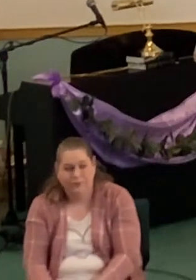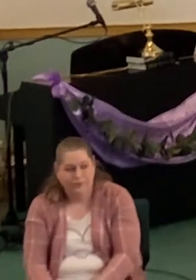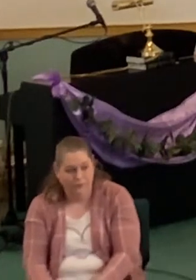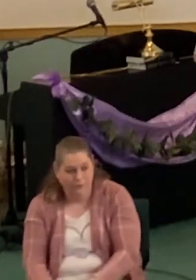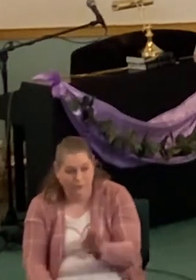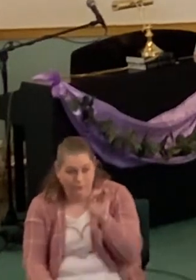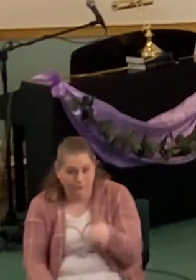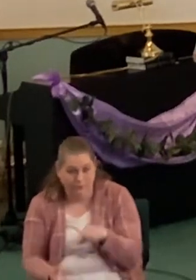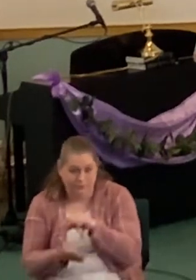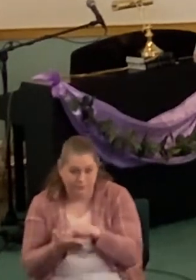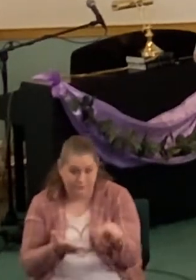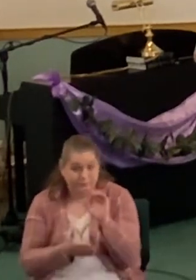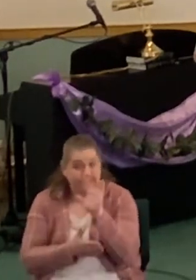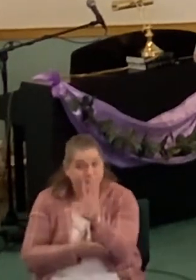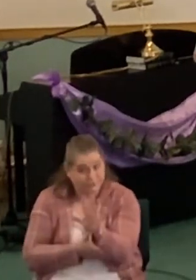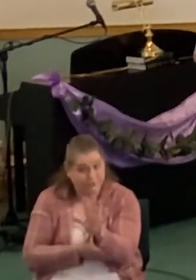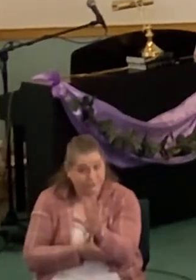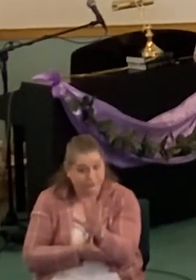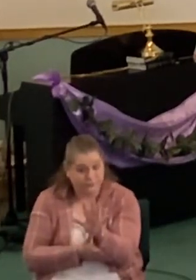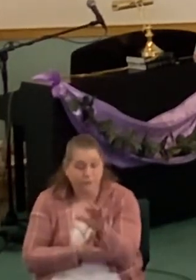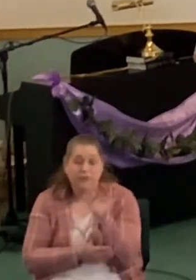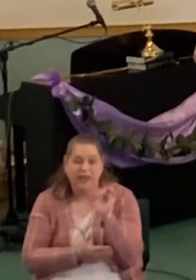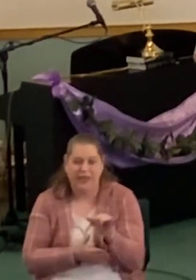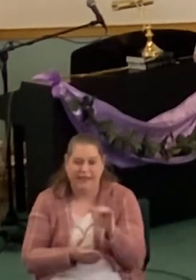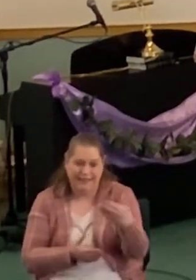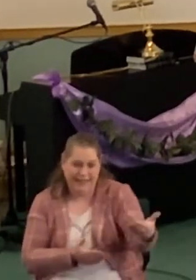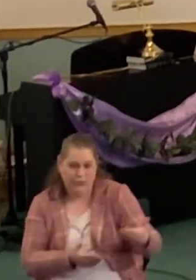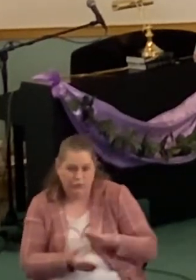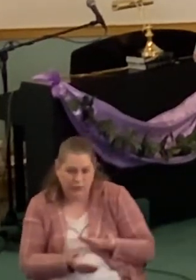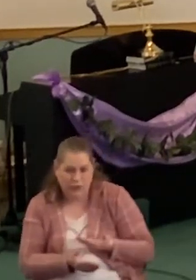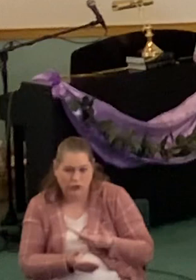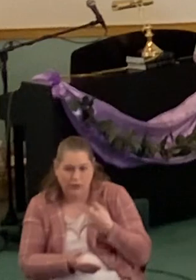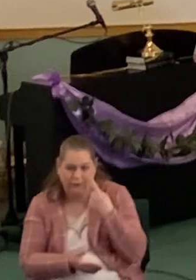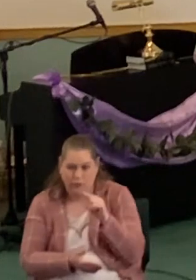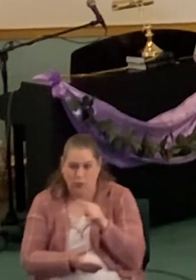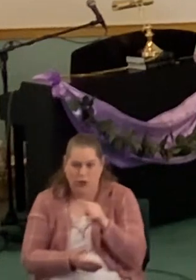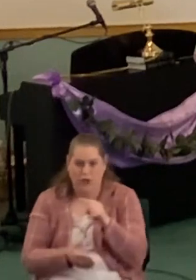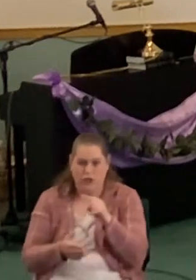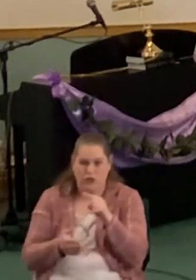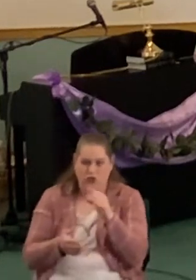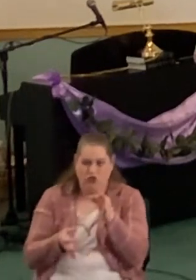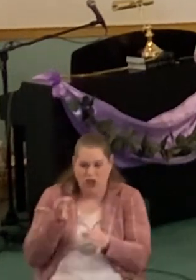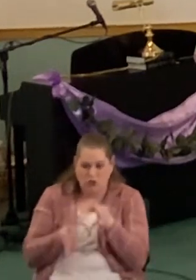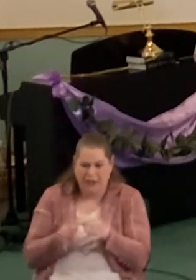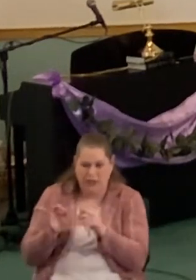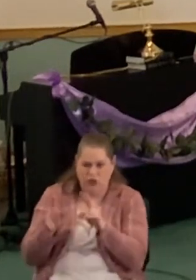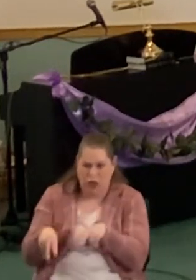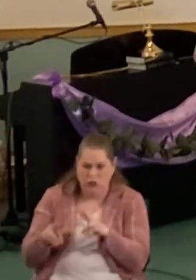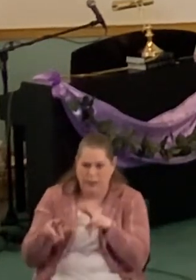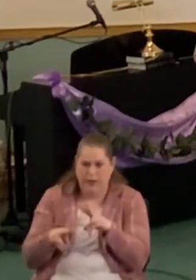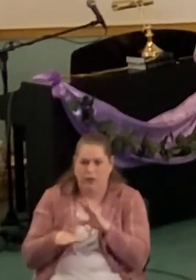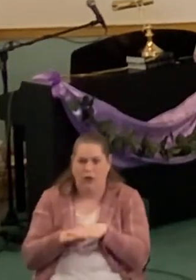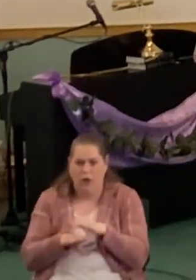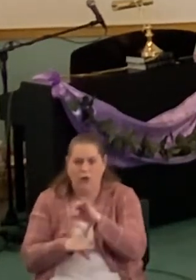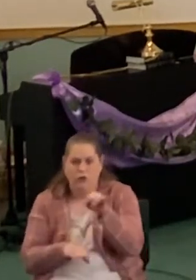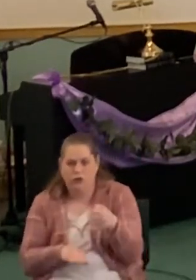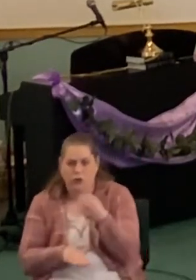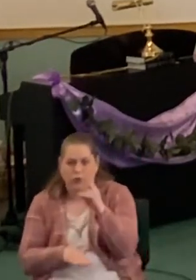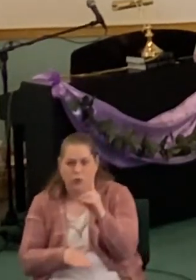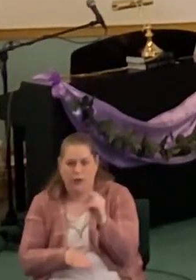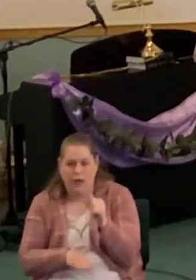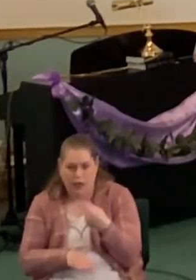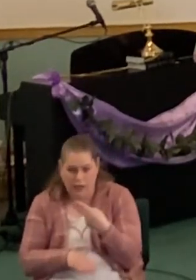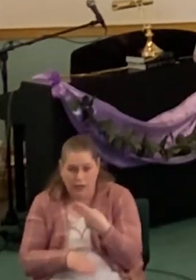5 serves as an introduction to God's oracle of judgment against the nation of Judah. And God breaks his